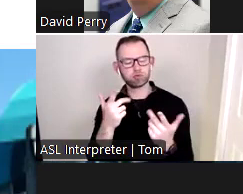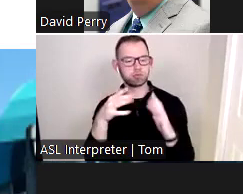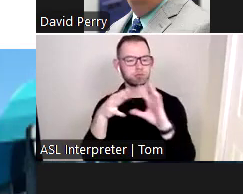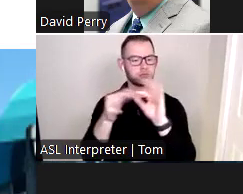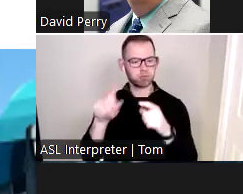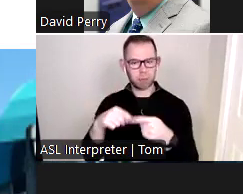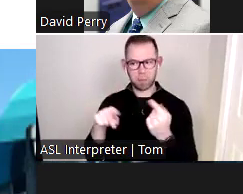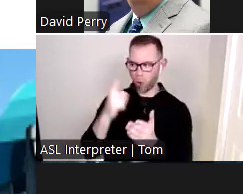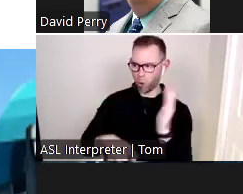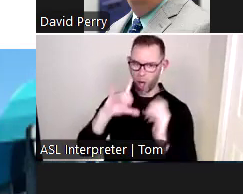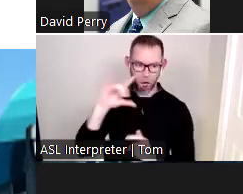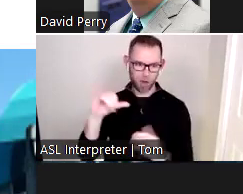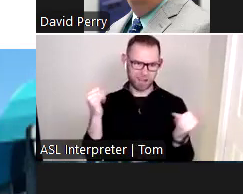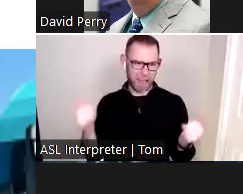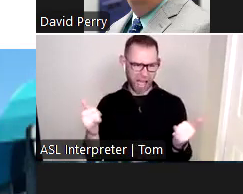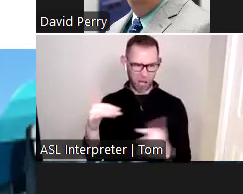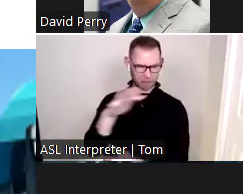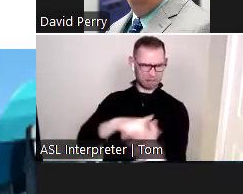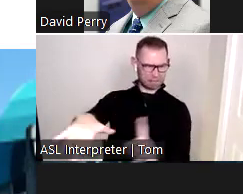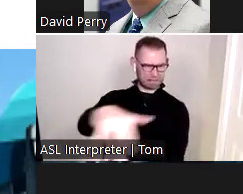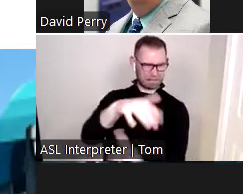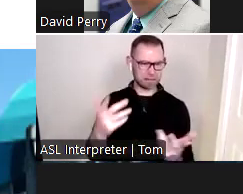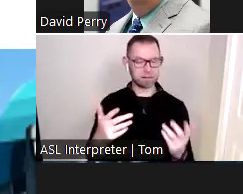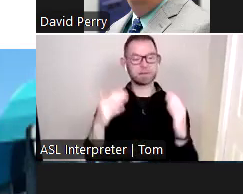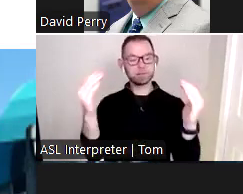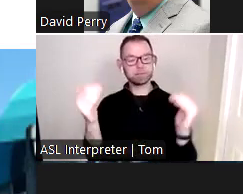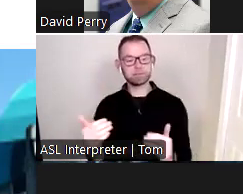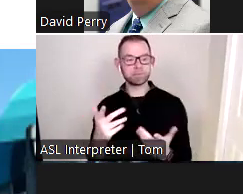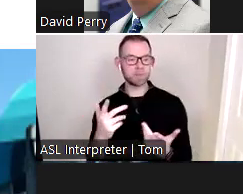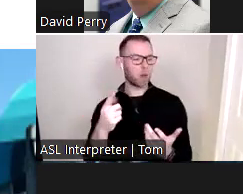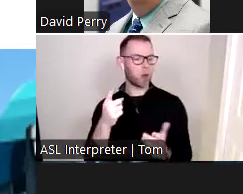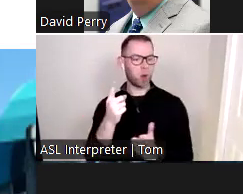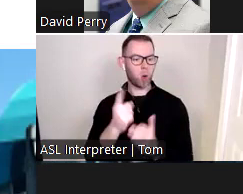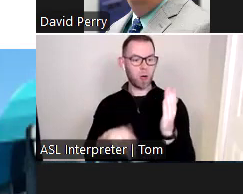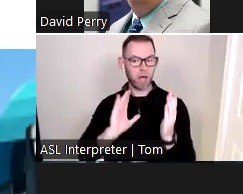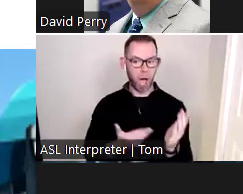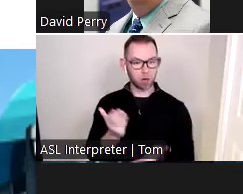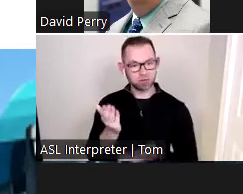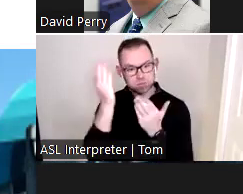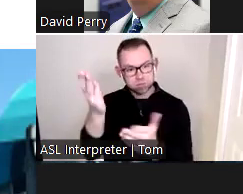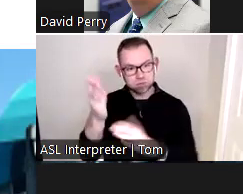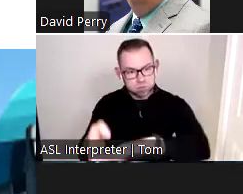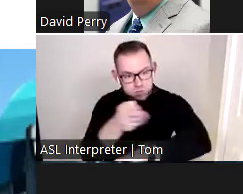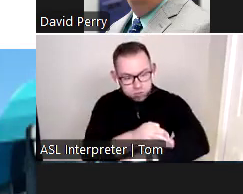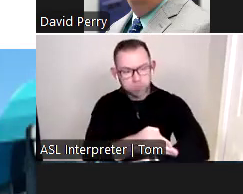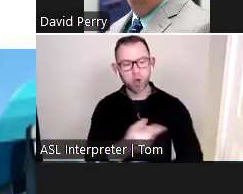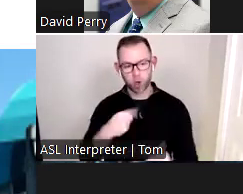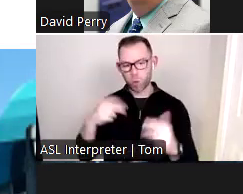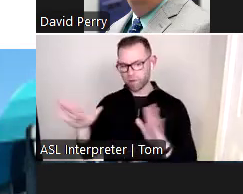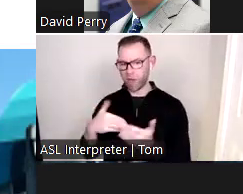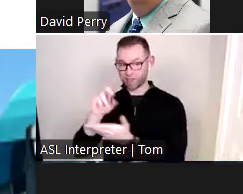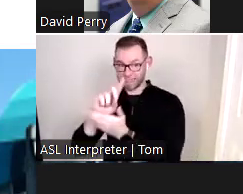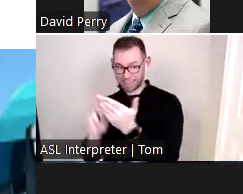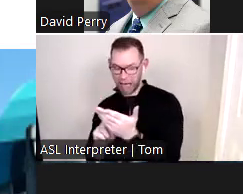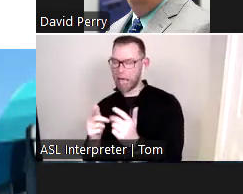conditions, show the proposed improvements and show what has changed since we last came out here with the design, take a look